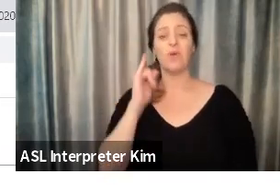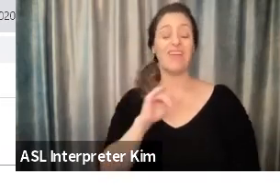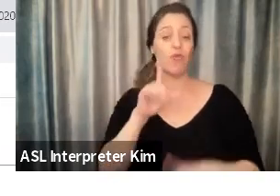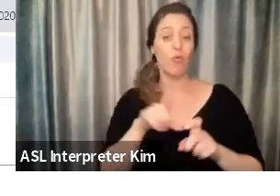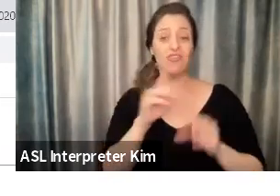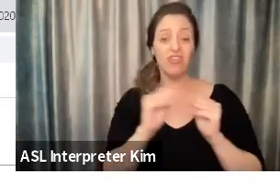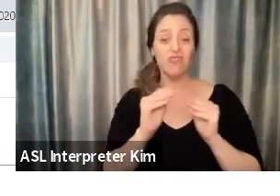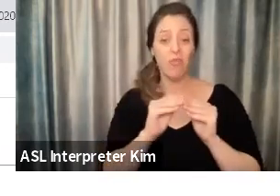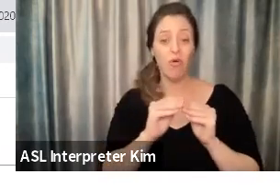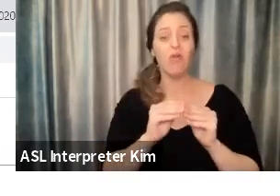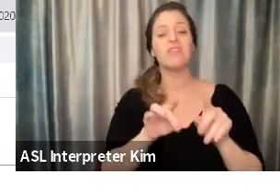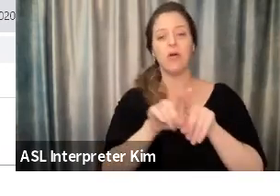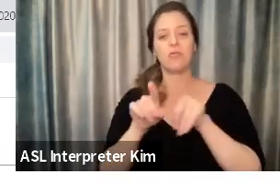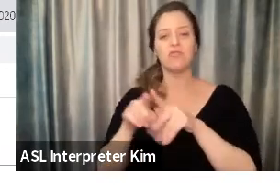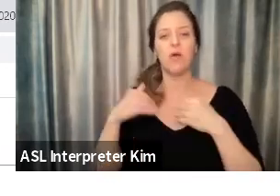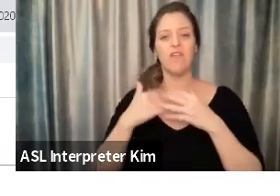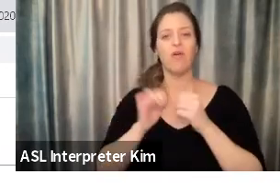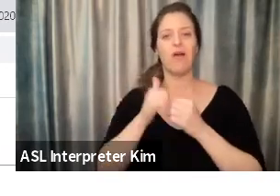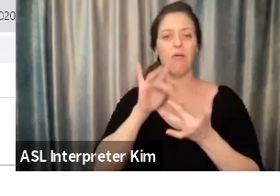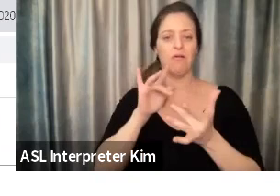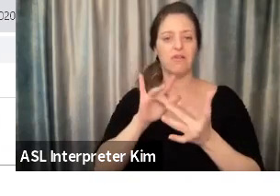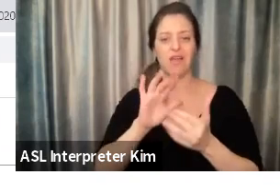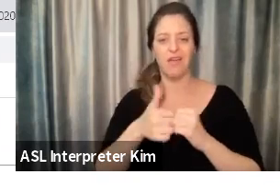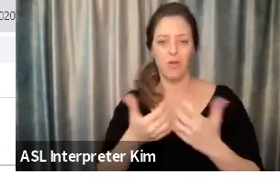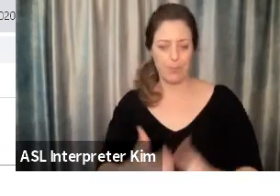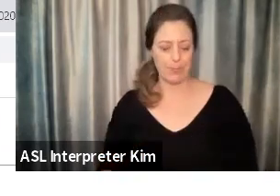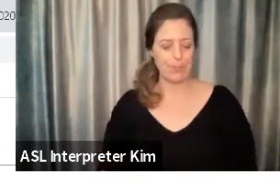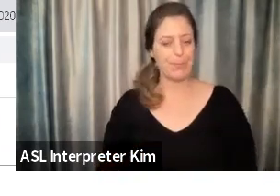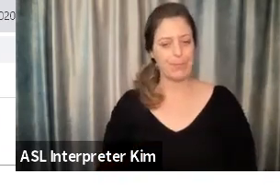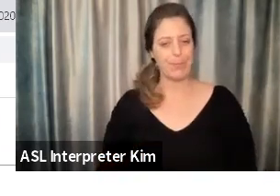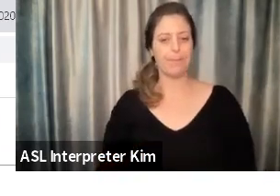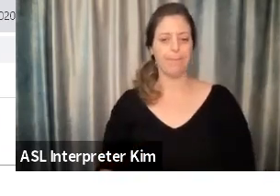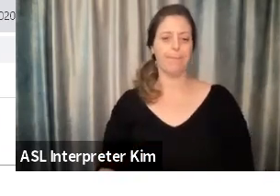gives information about how you can access us in case you have any questions for us as well.